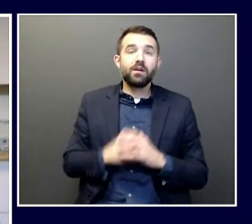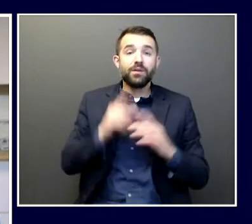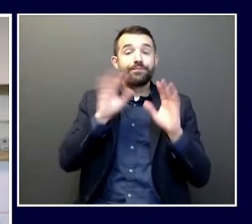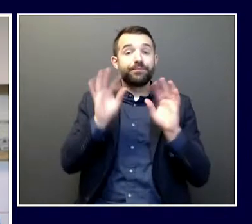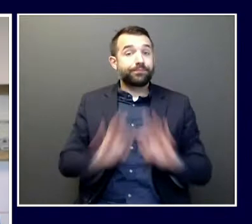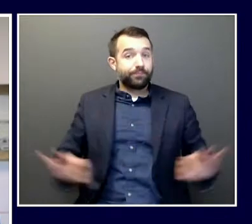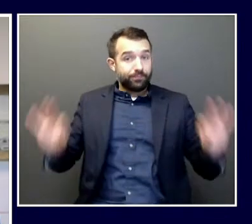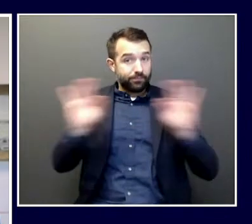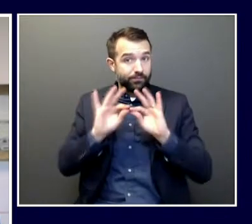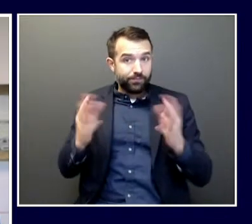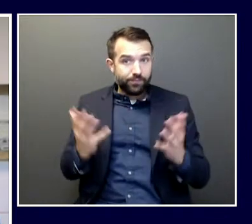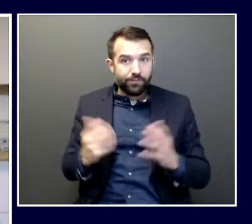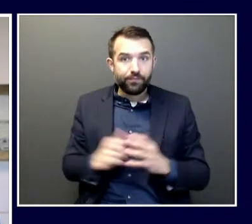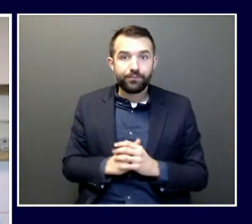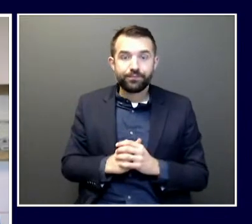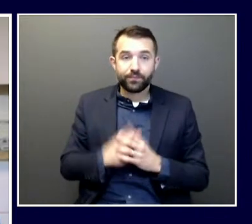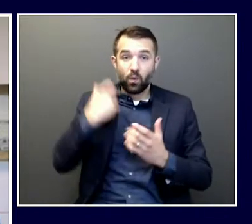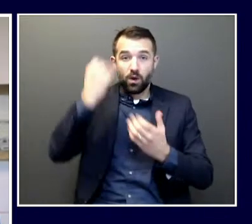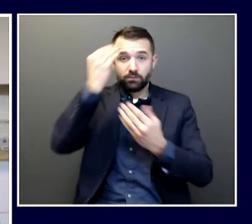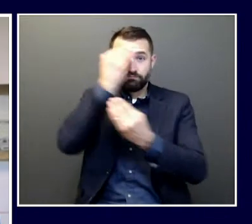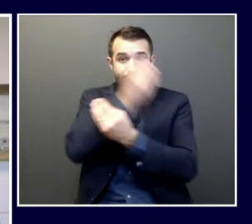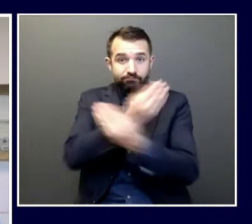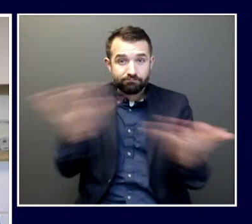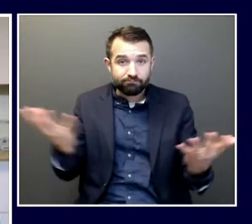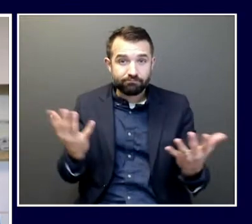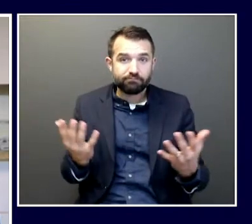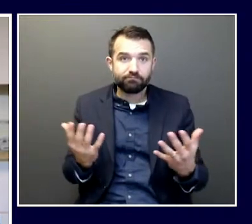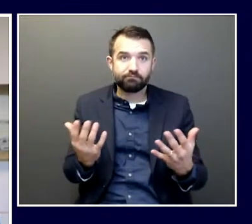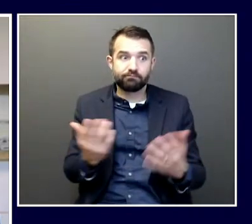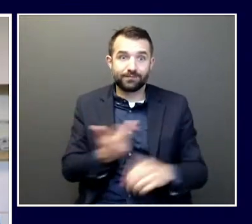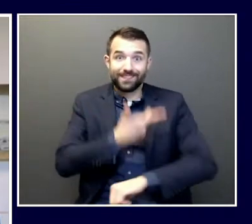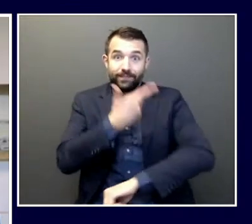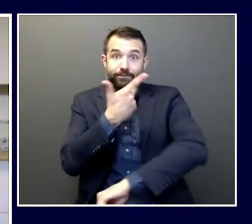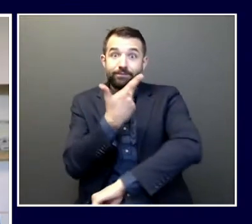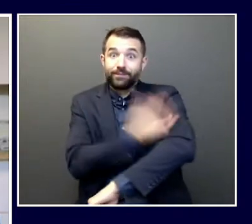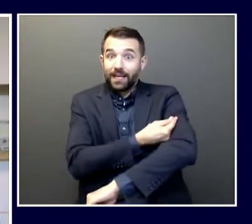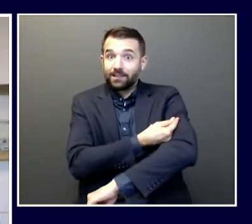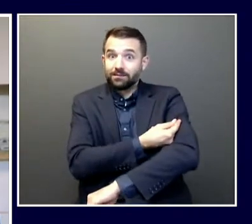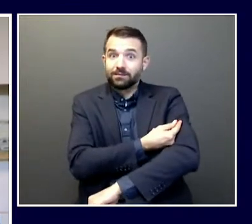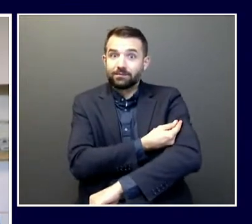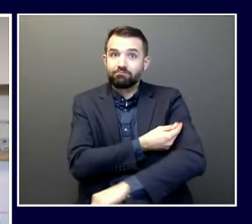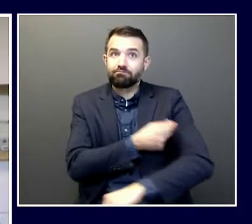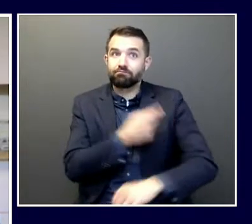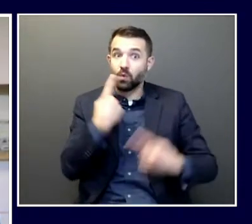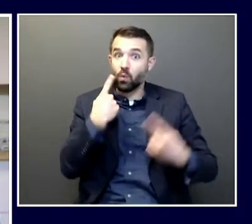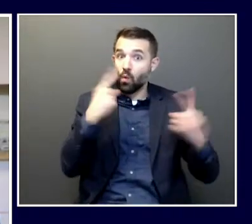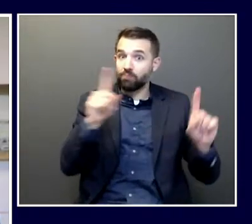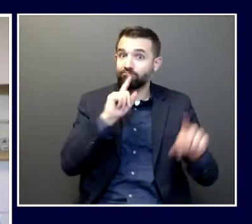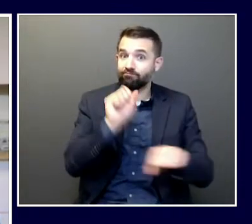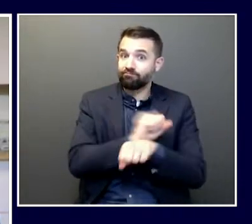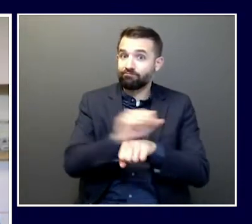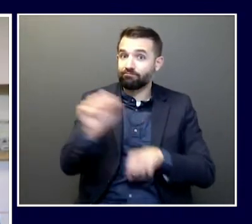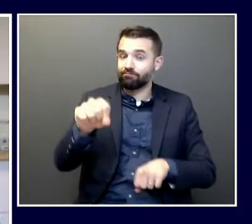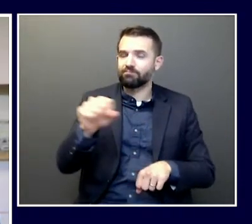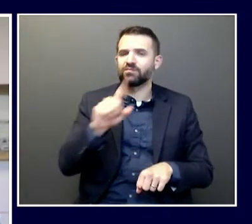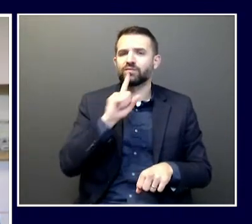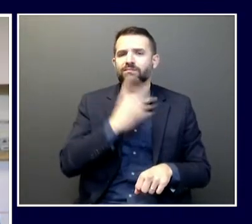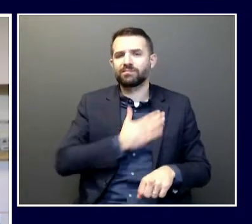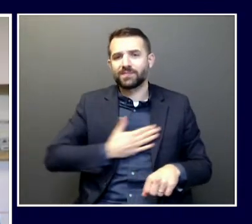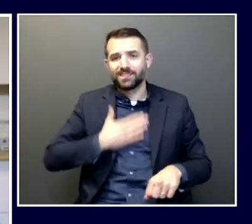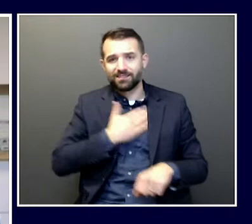or undercut the fact that the vaccines and vaccinations continue to work. If you're